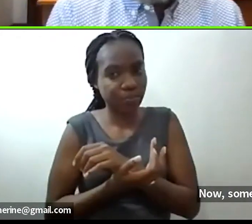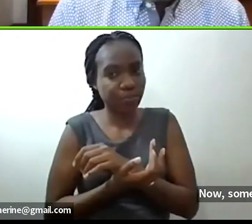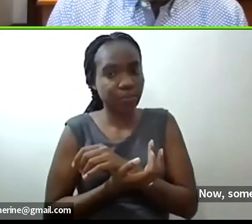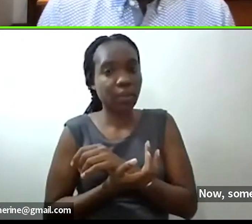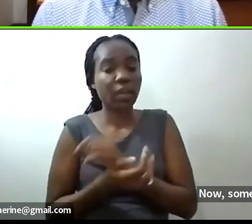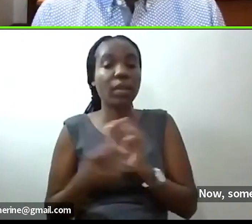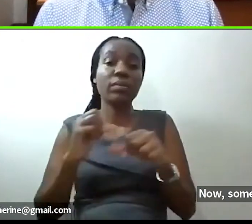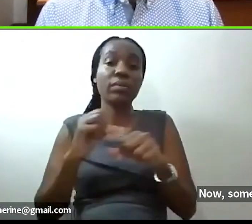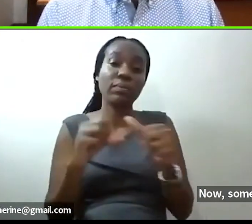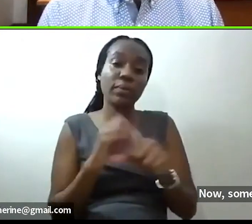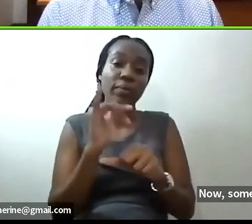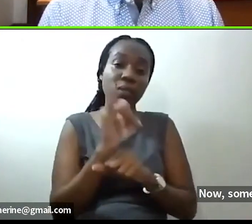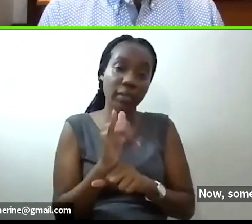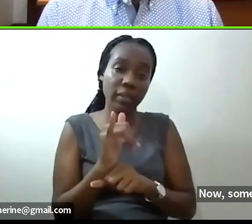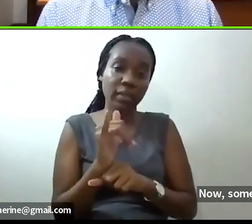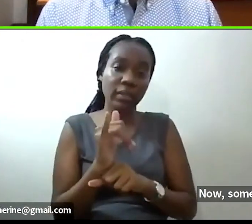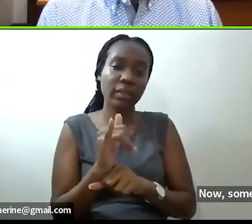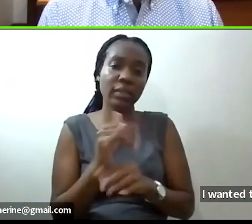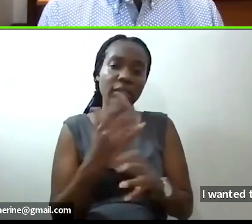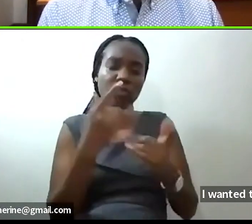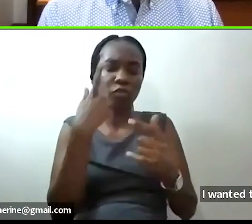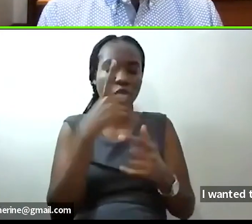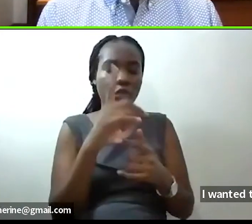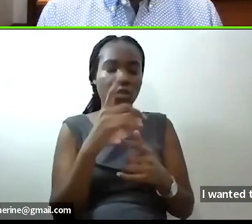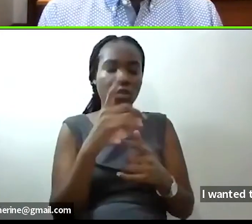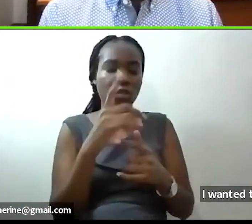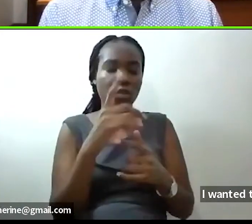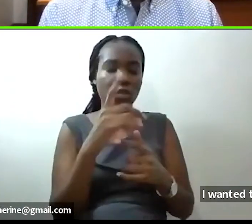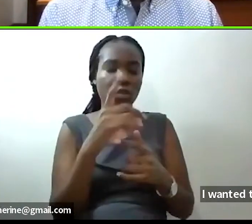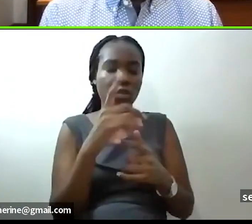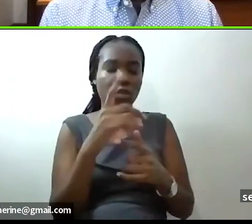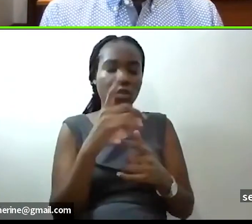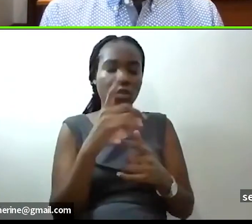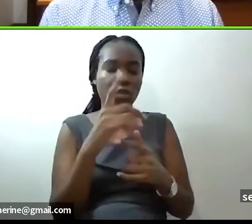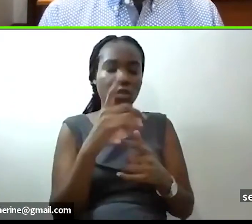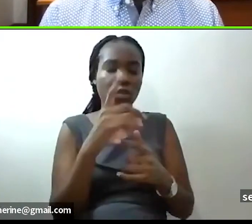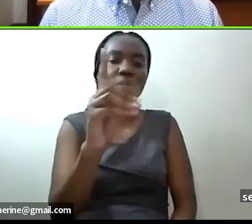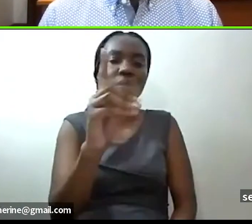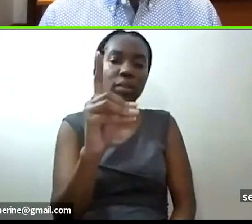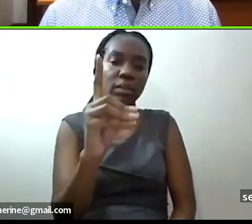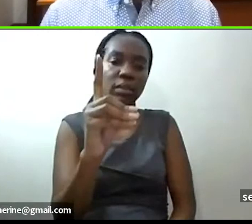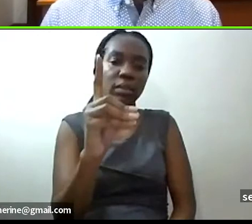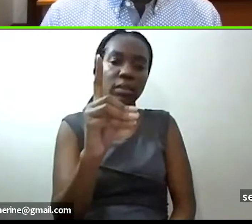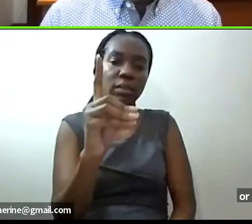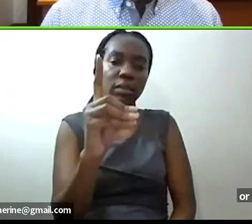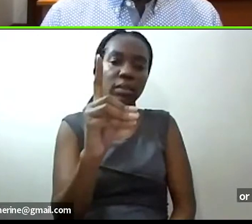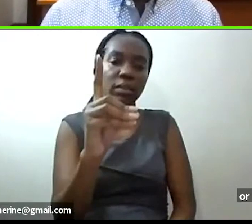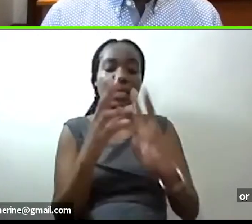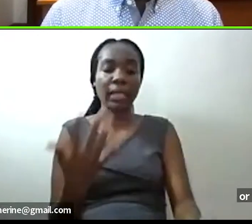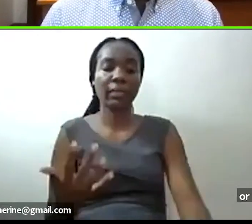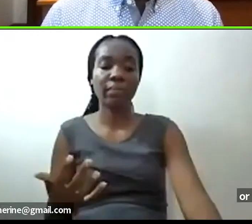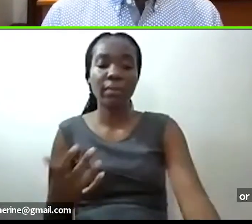rate securities or bonds, or the variable rates. You see, there is the